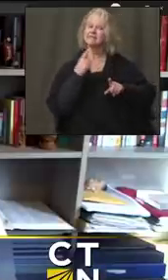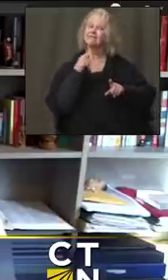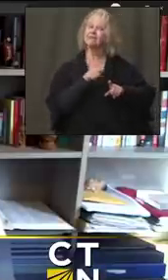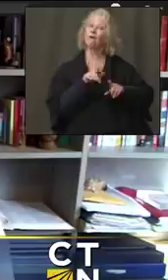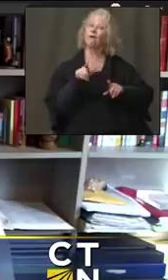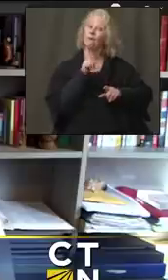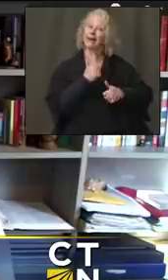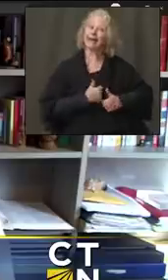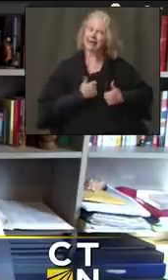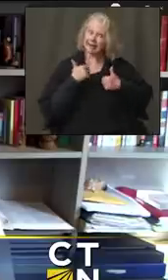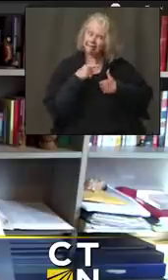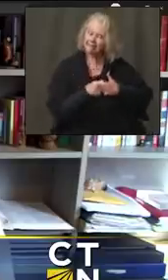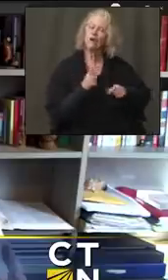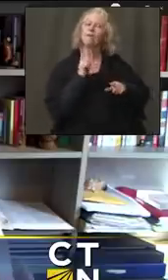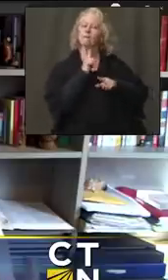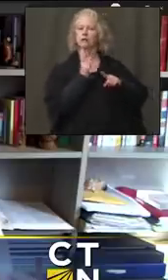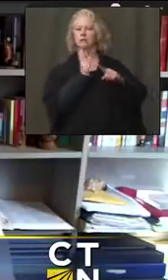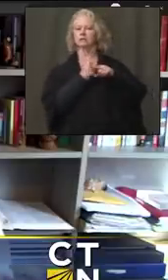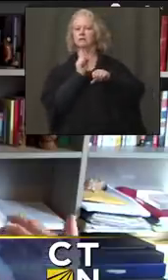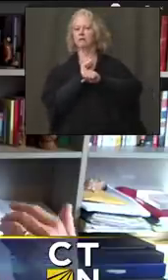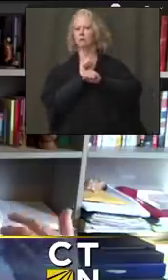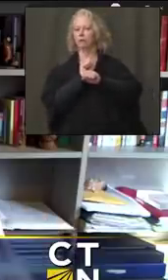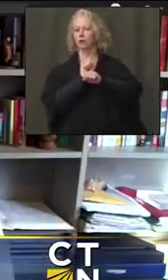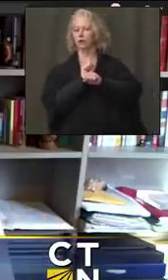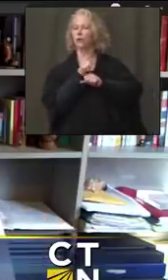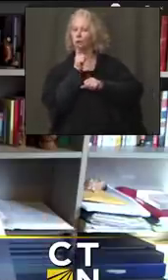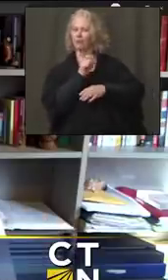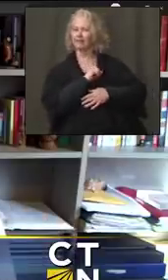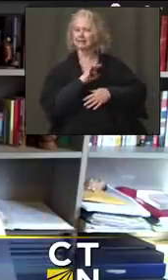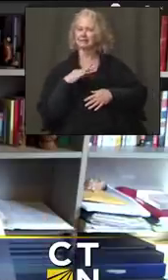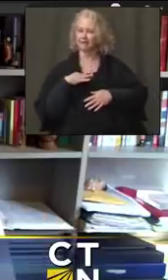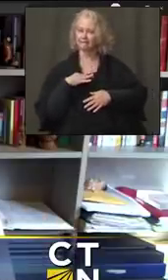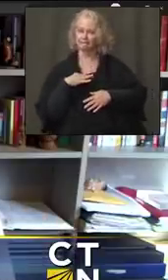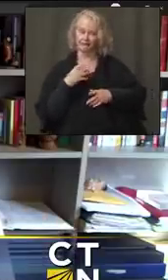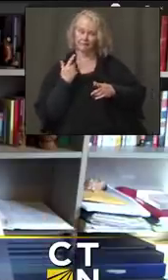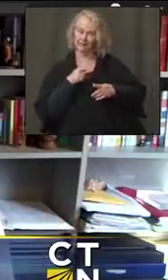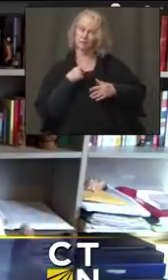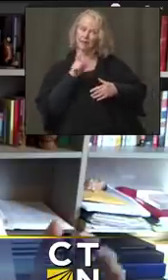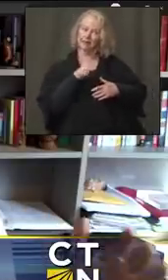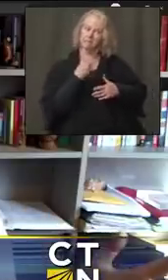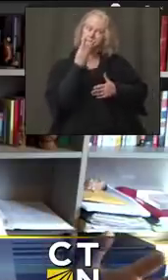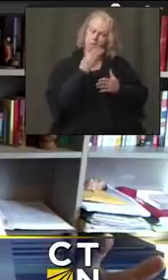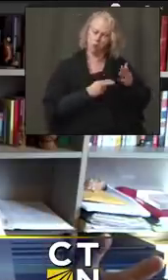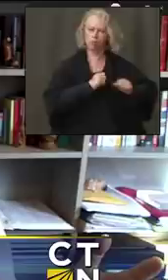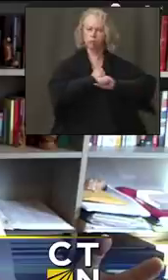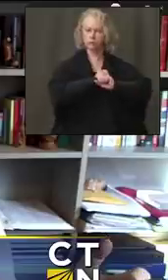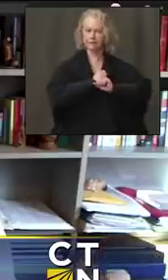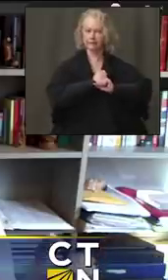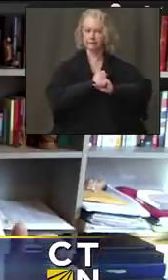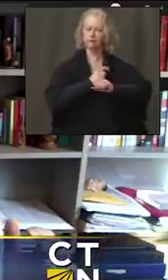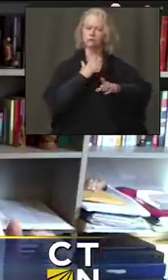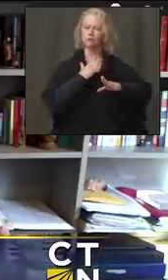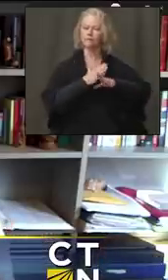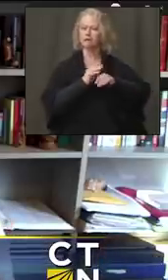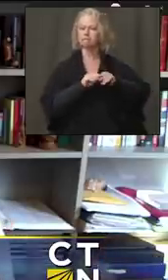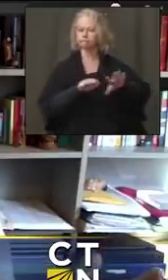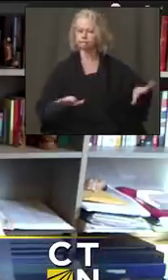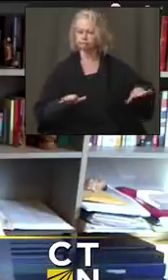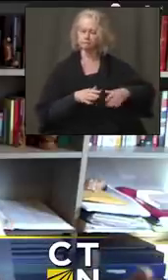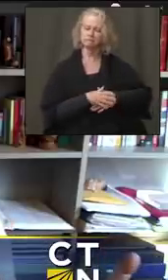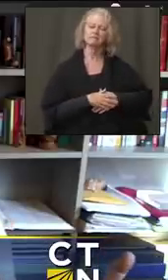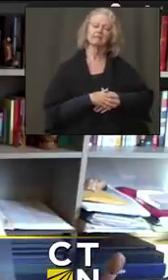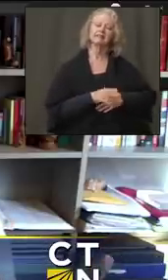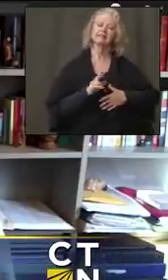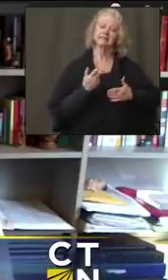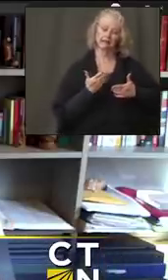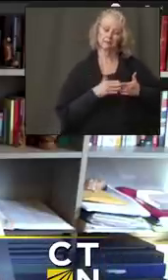they'll both have to be protected in order to prevent the outbreaks that we've had in the past. The second part is that we are testing all, as we